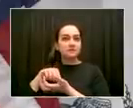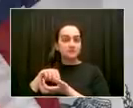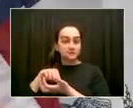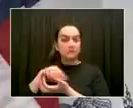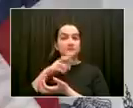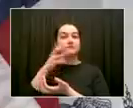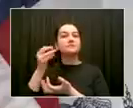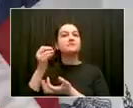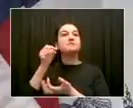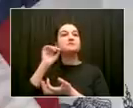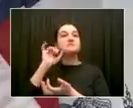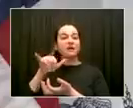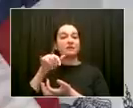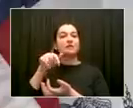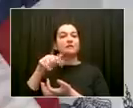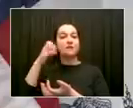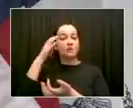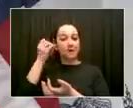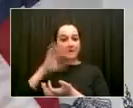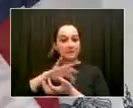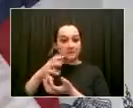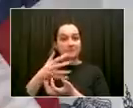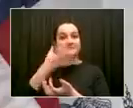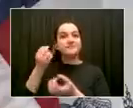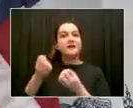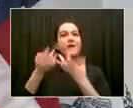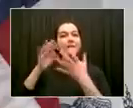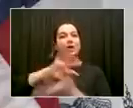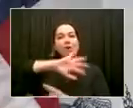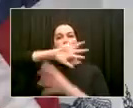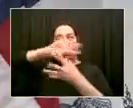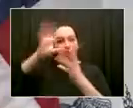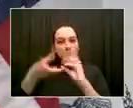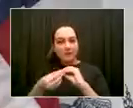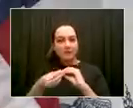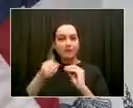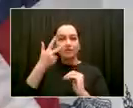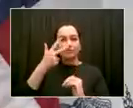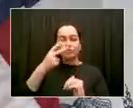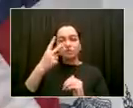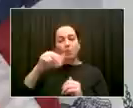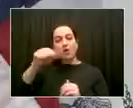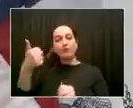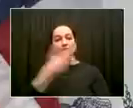further detail in the last minutes. We have now